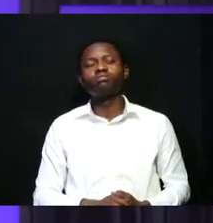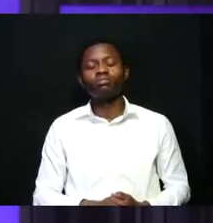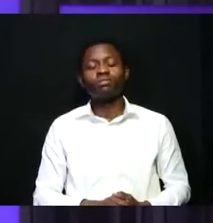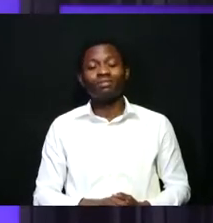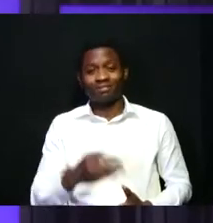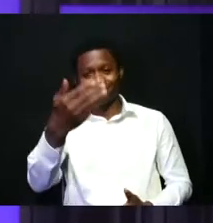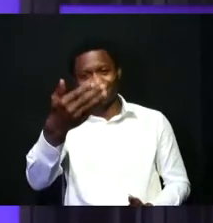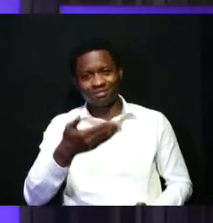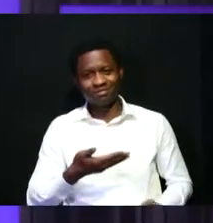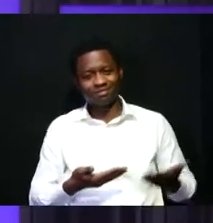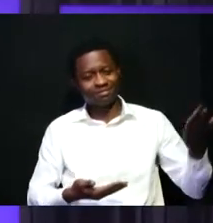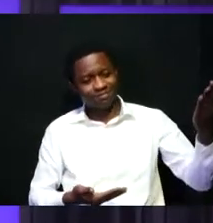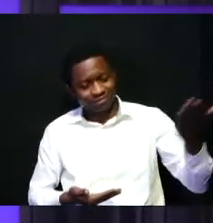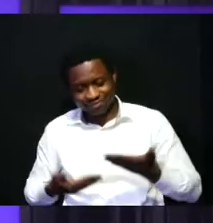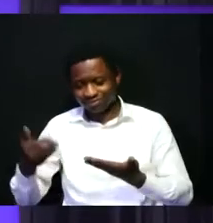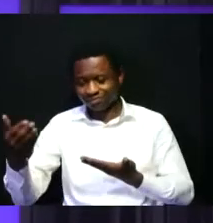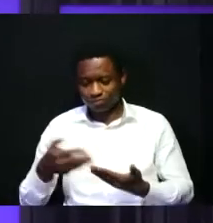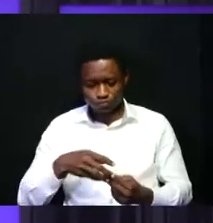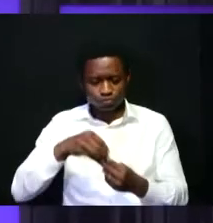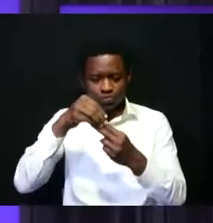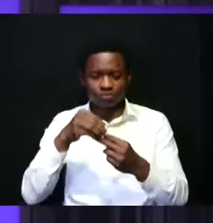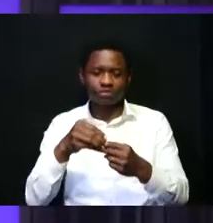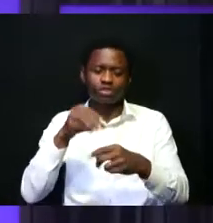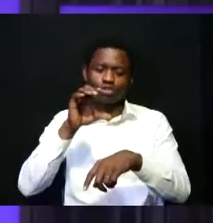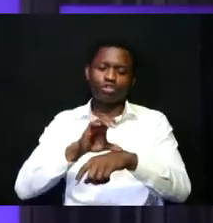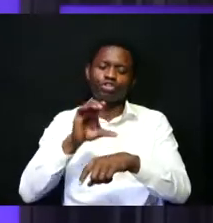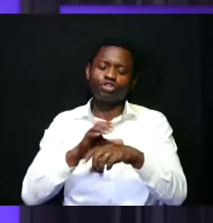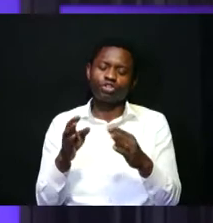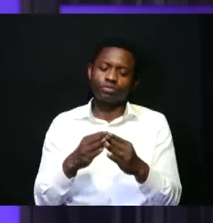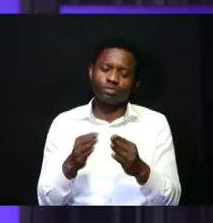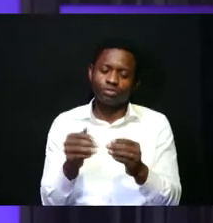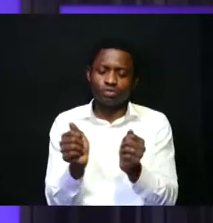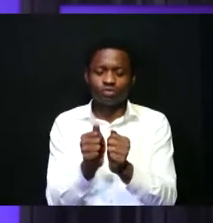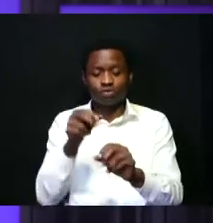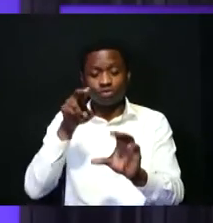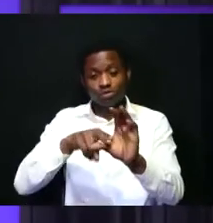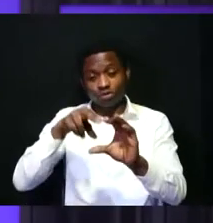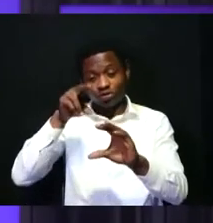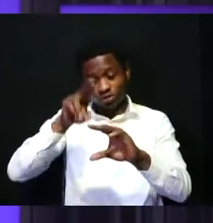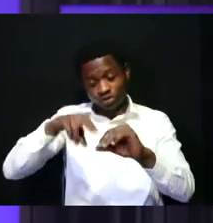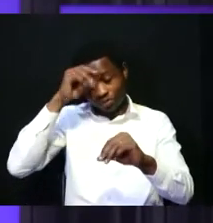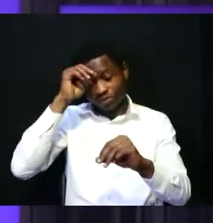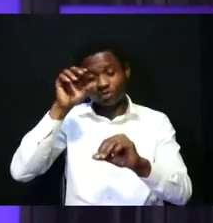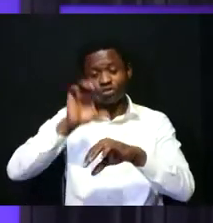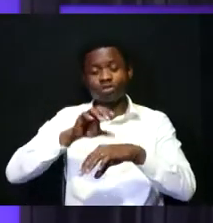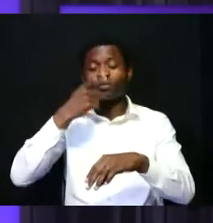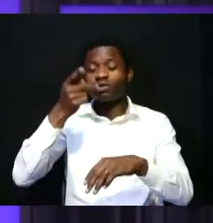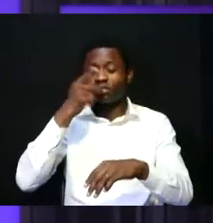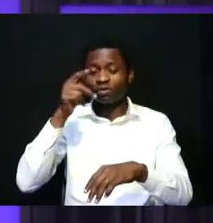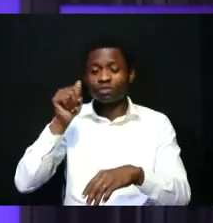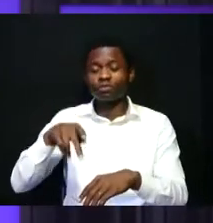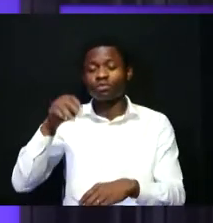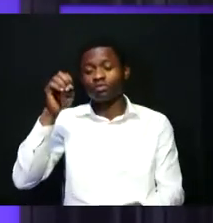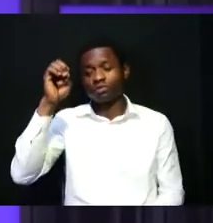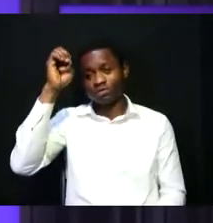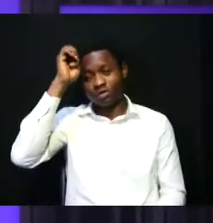special service with the chairman of the Church of Pentecost, Apostle Eric Nyamekye. We are grateful